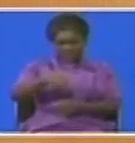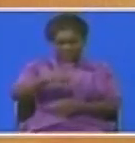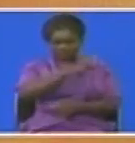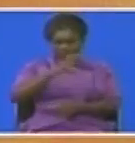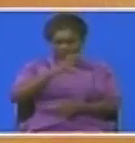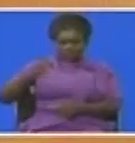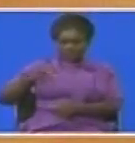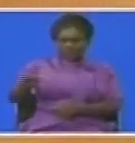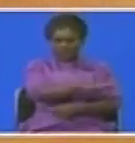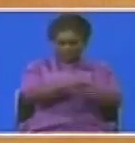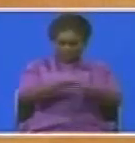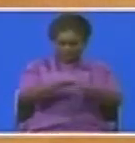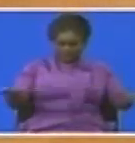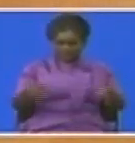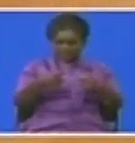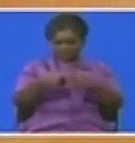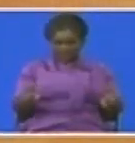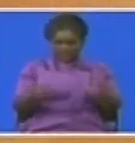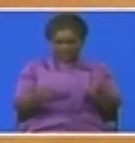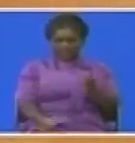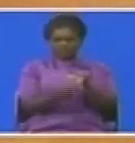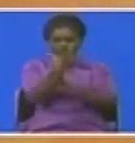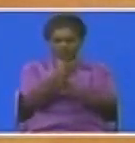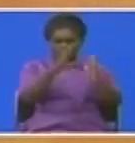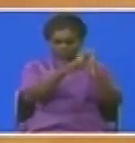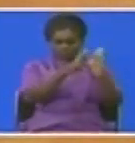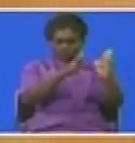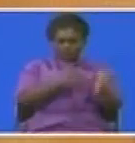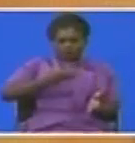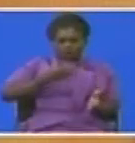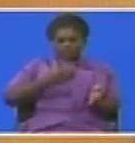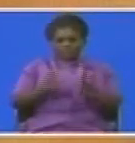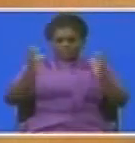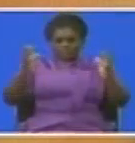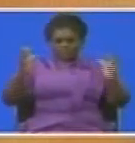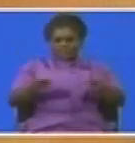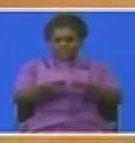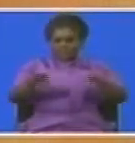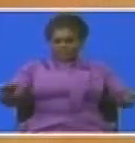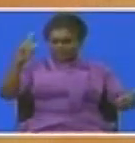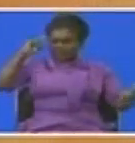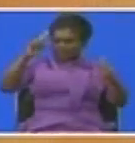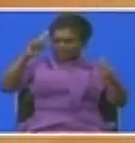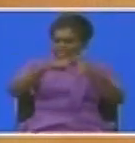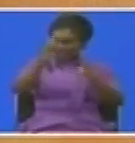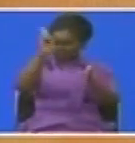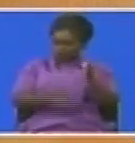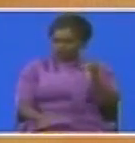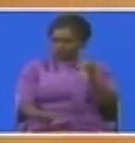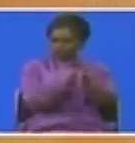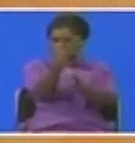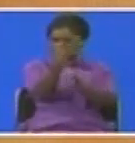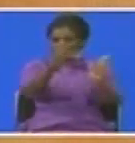Tume ya Ardhi nchini imeanzisha mchakato wa kubuni kanuni kuhusu umiliki wa mashamba makubwa nchini. Mpango huo unanuia kubuni